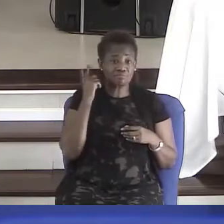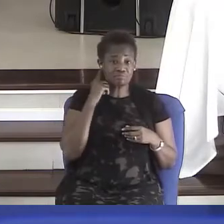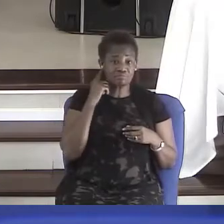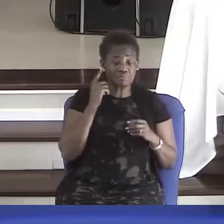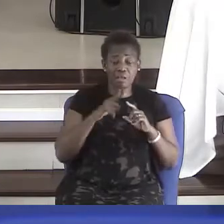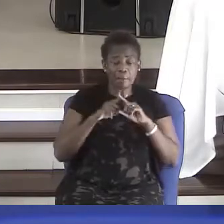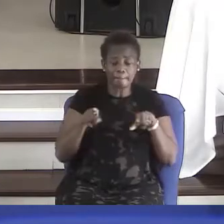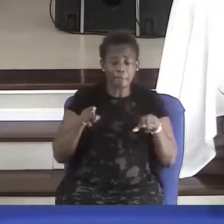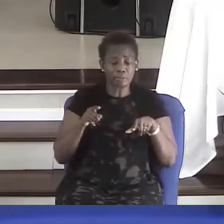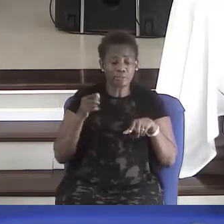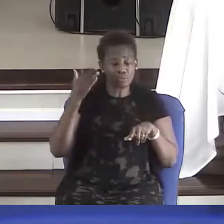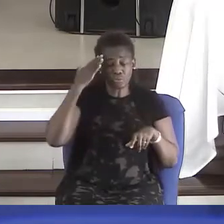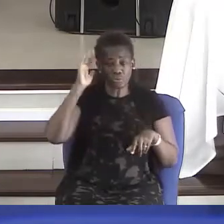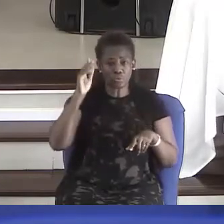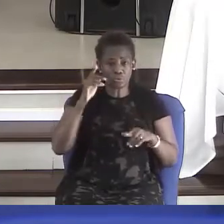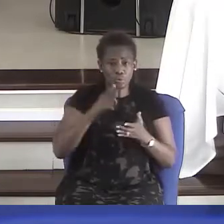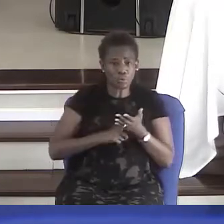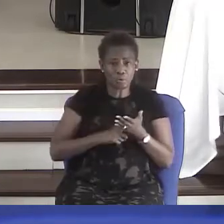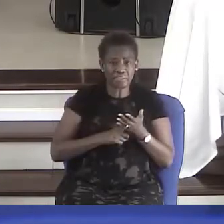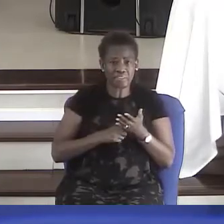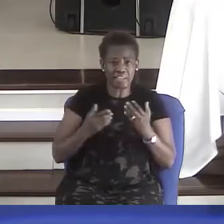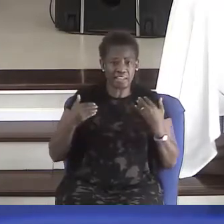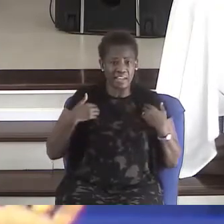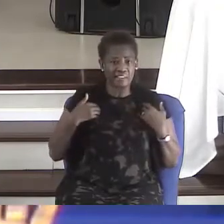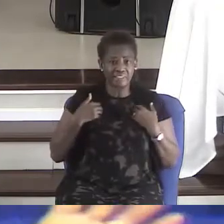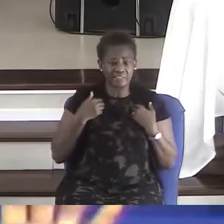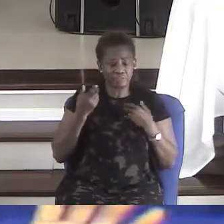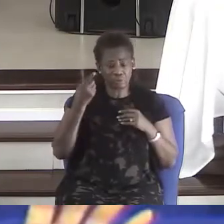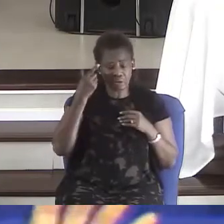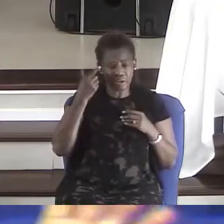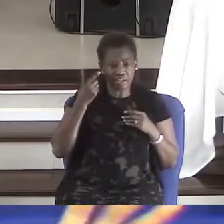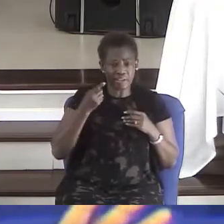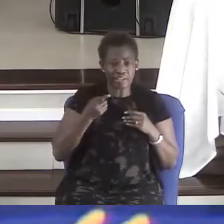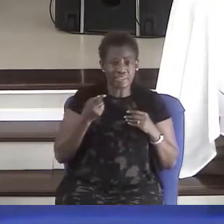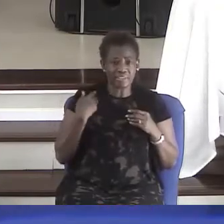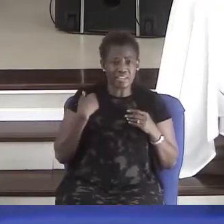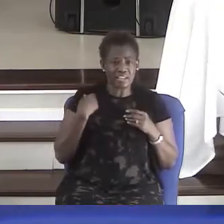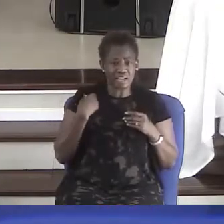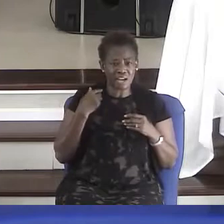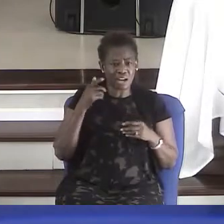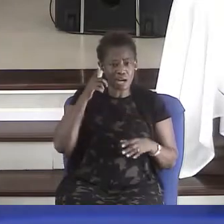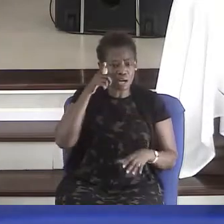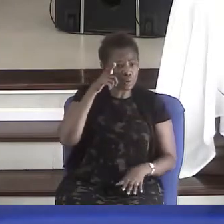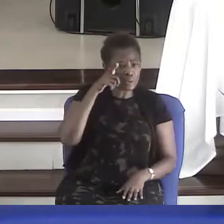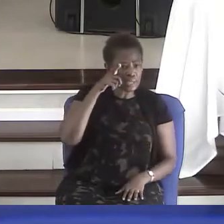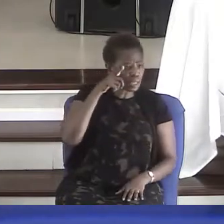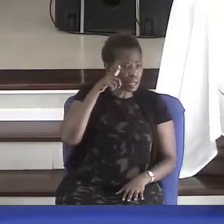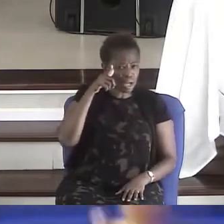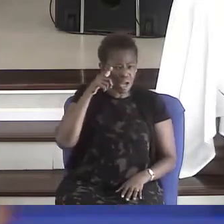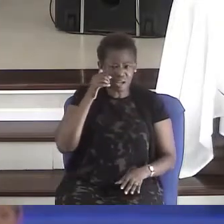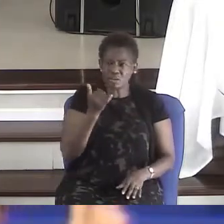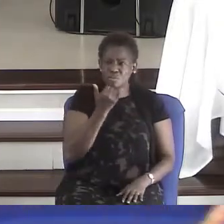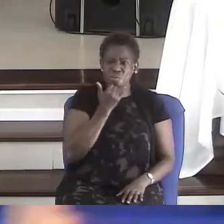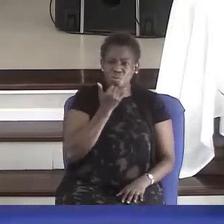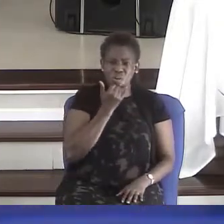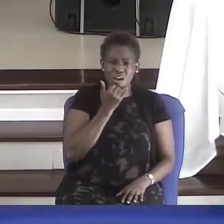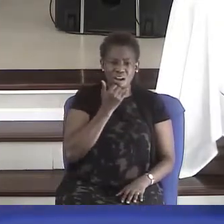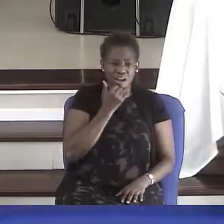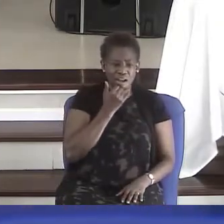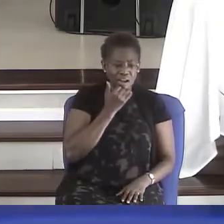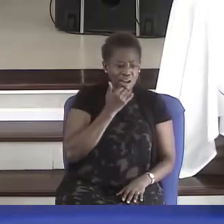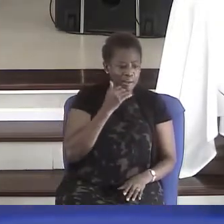eyes, but they're looking in the wrong places and looking at the wrong persons. Read it for yourself again. You heard it